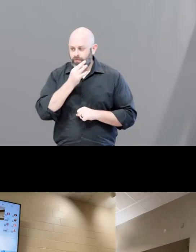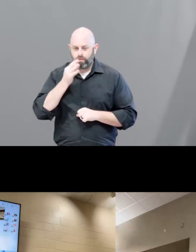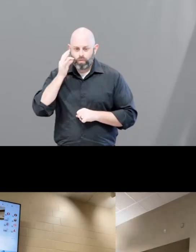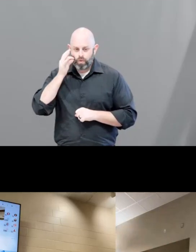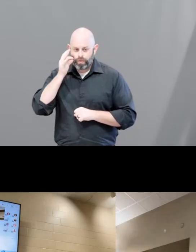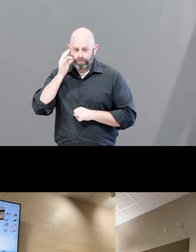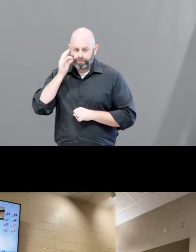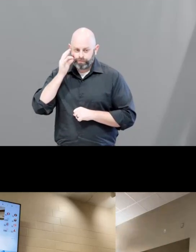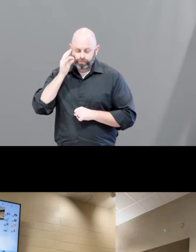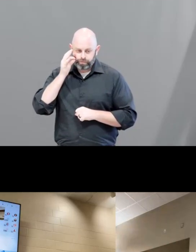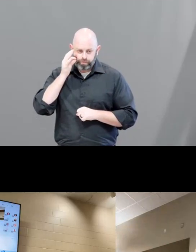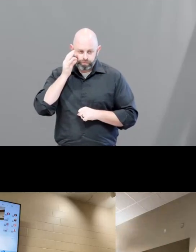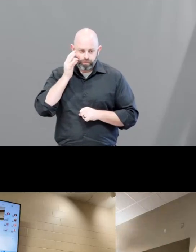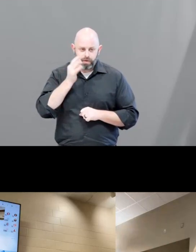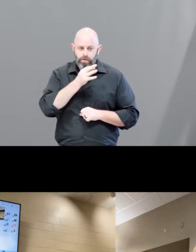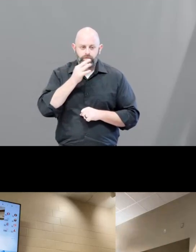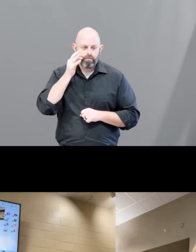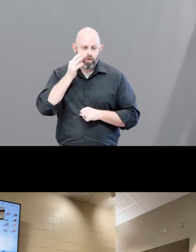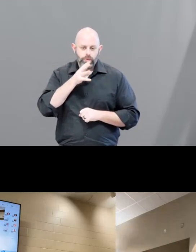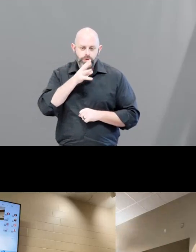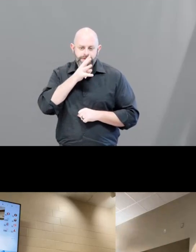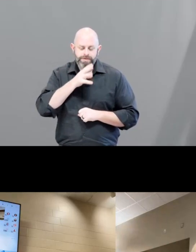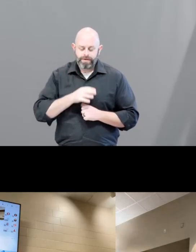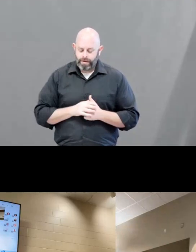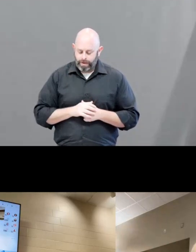Yes. Farmer speaking.